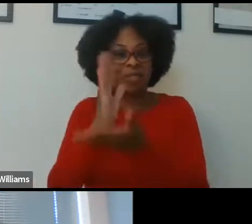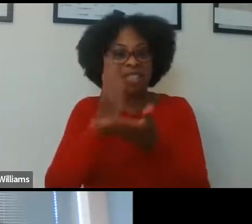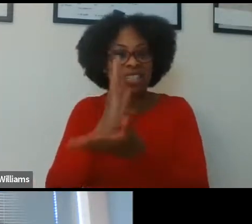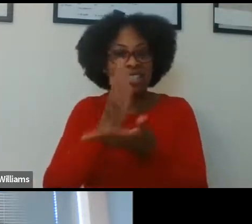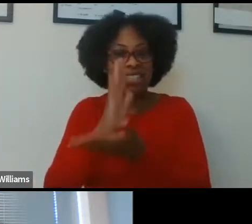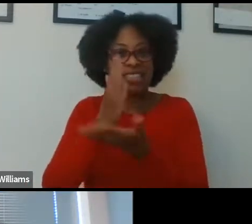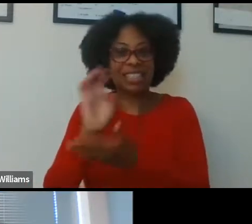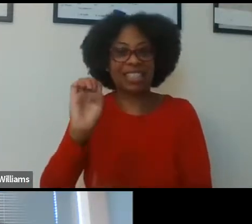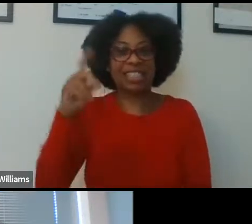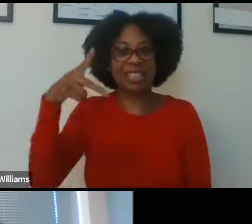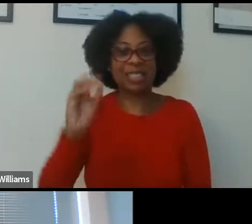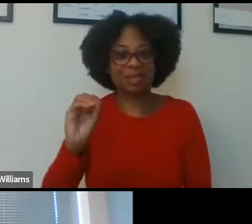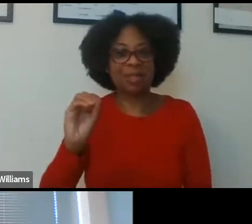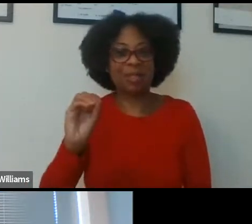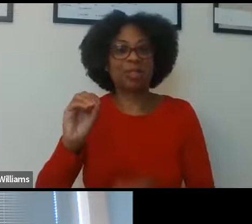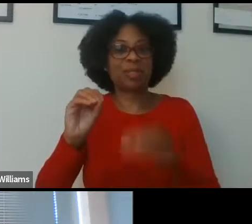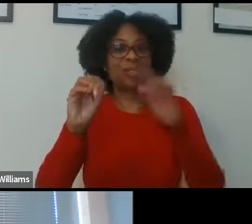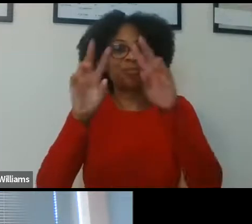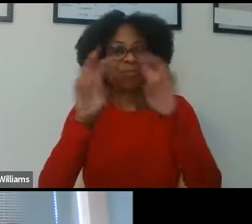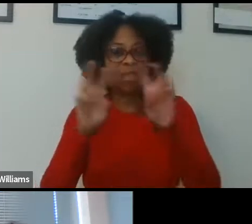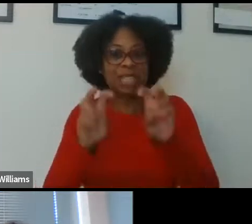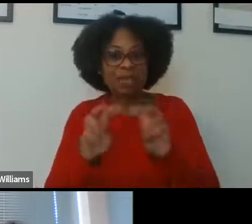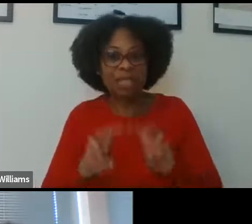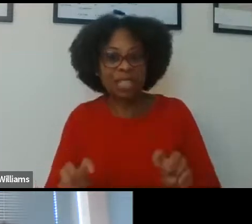Breaking Barriers, Creating Access,